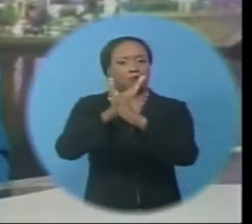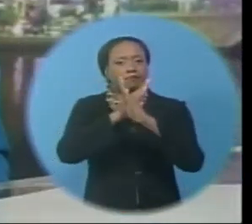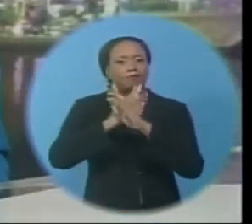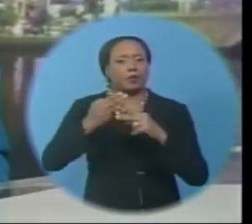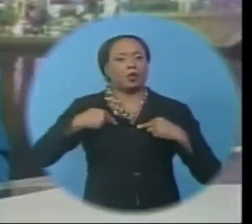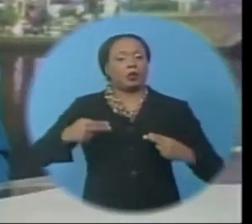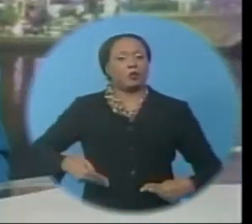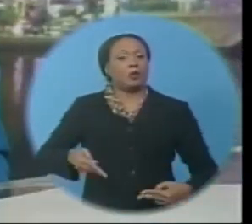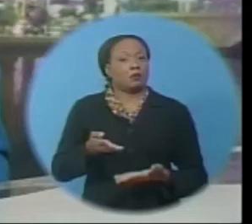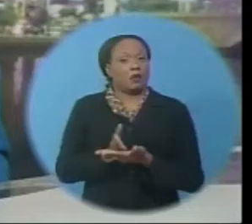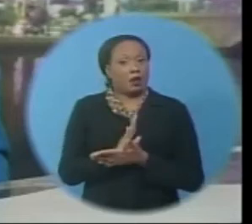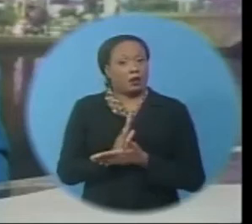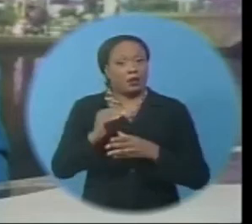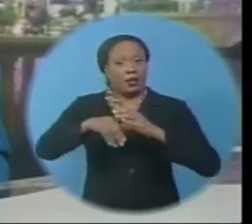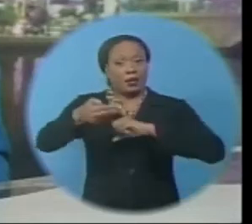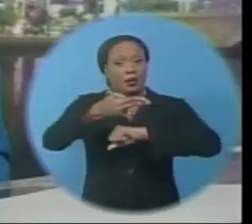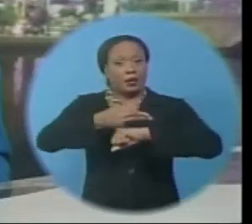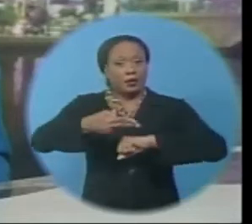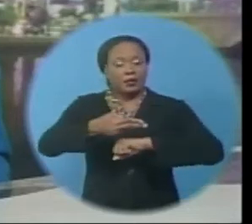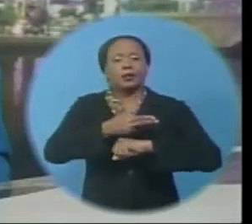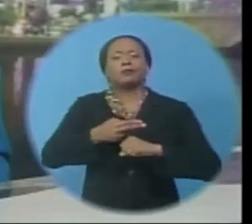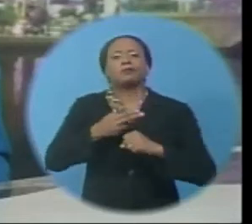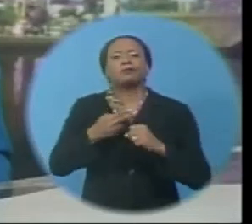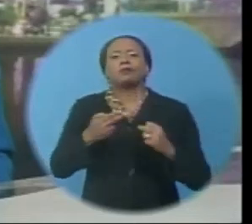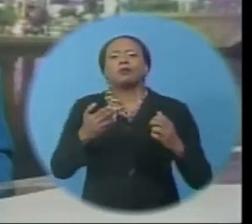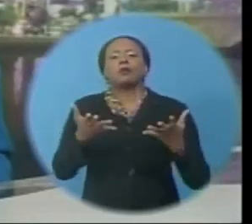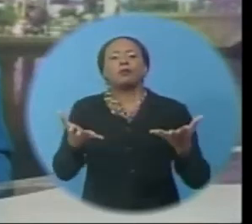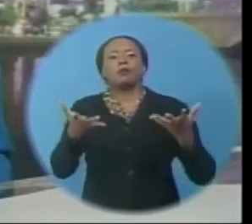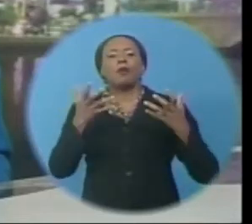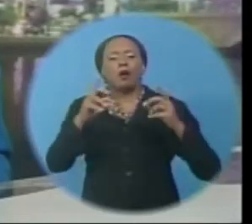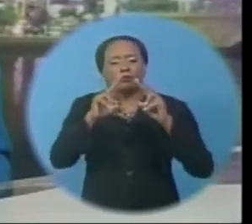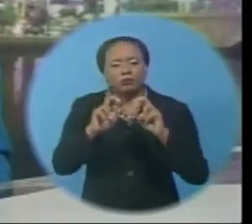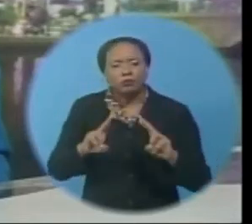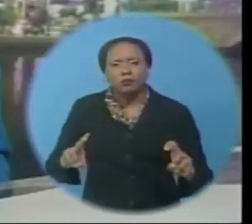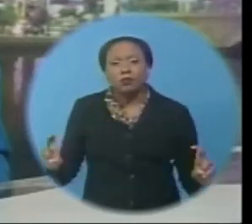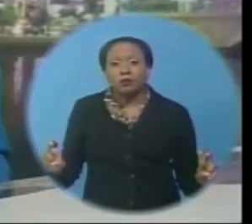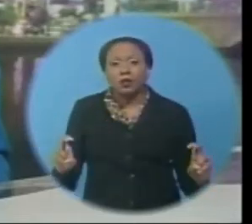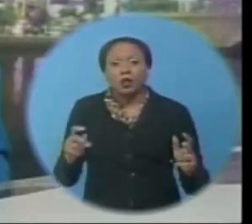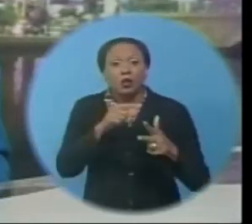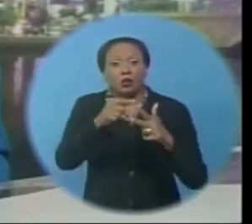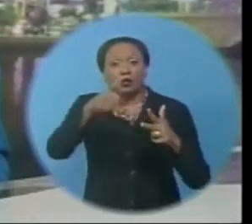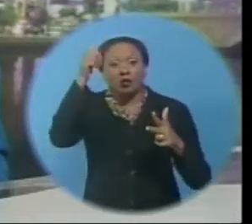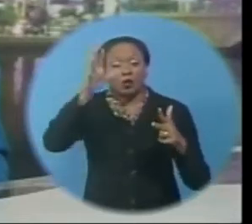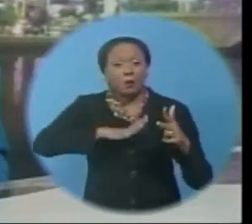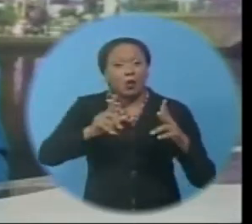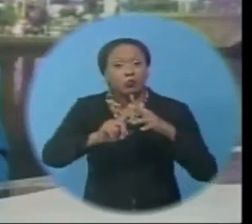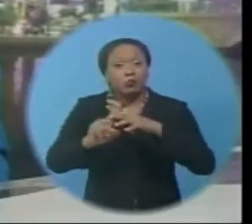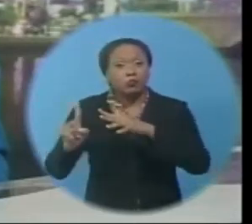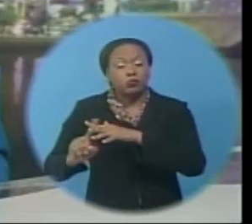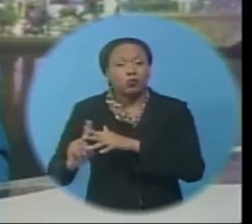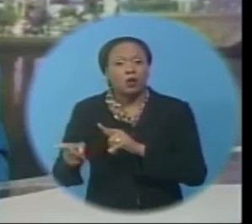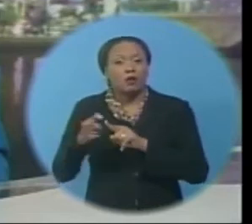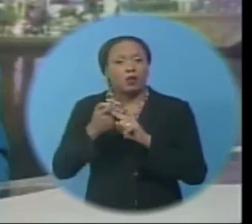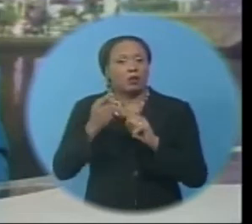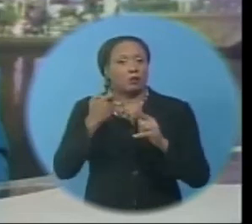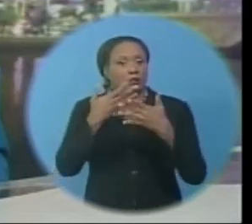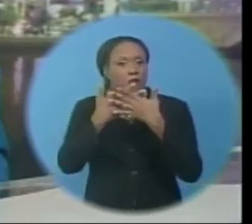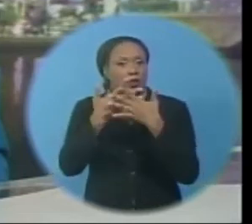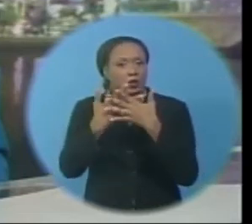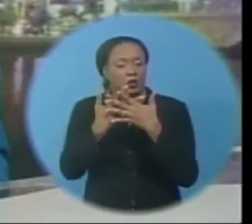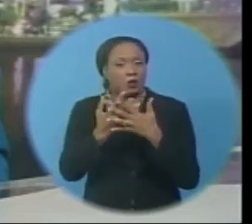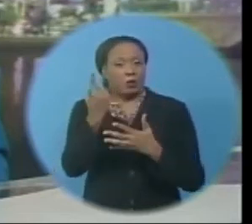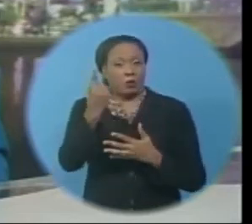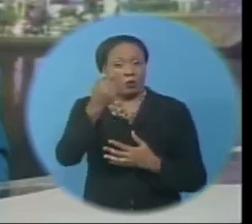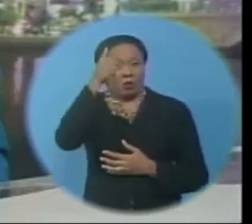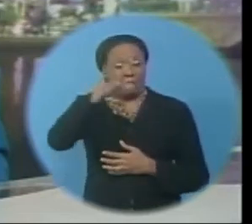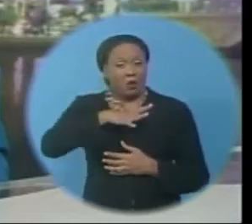has called for an investigation into the escape from prison of 3 men, including a suspected gang leader allegedly involved